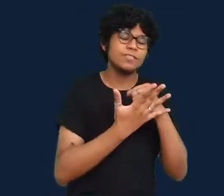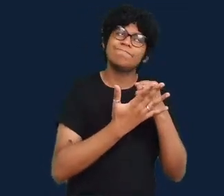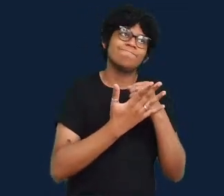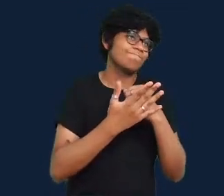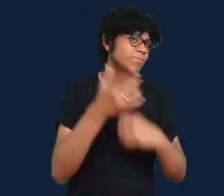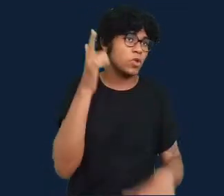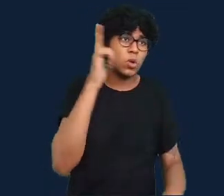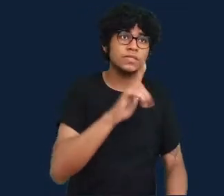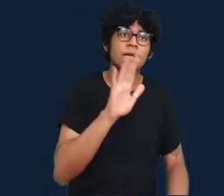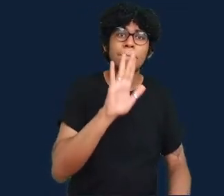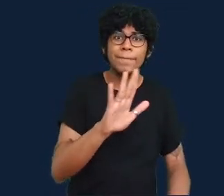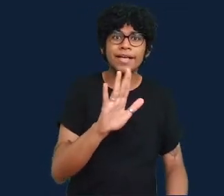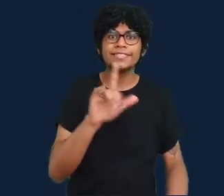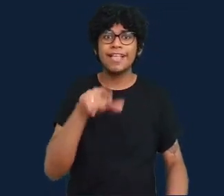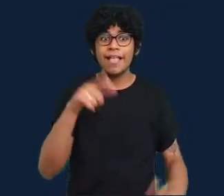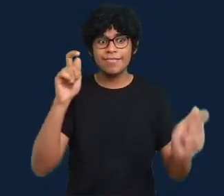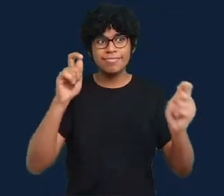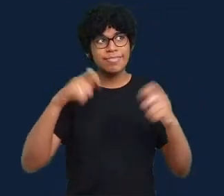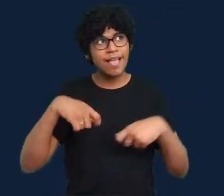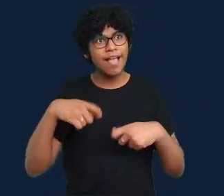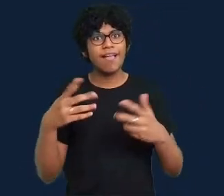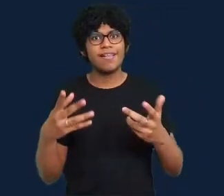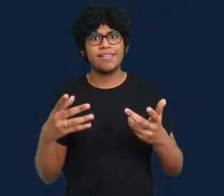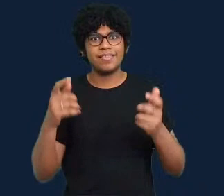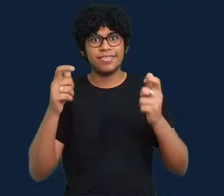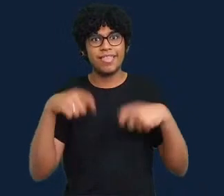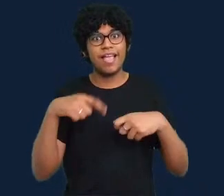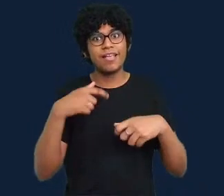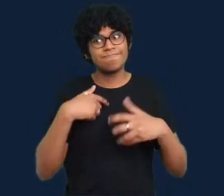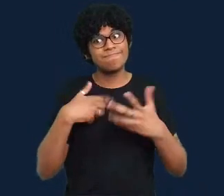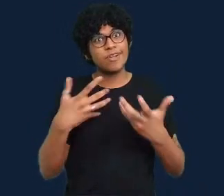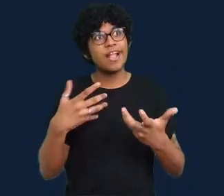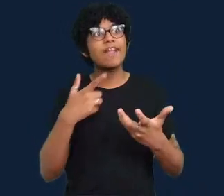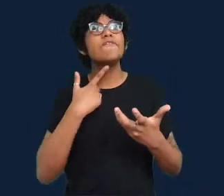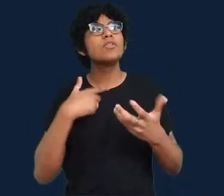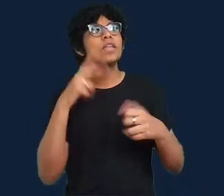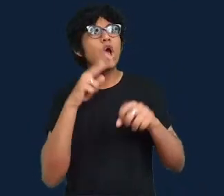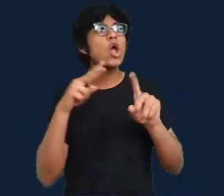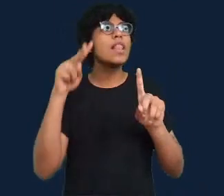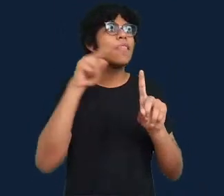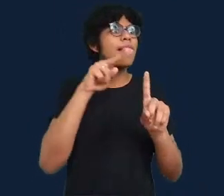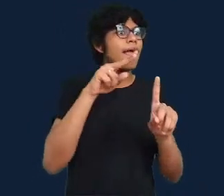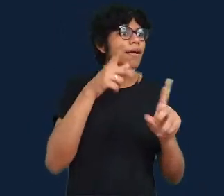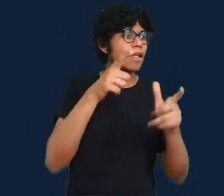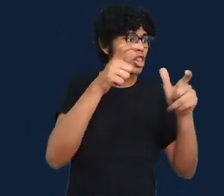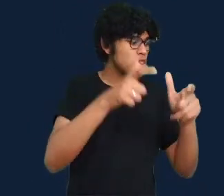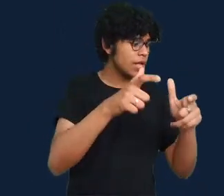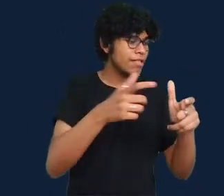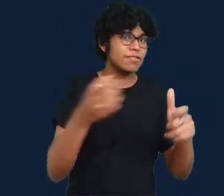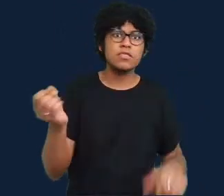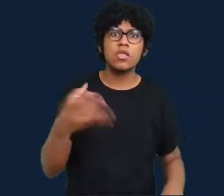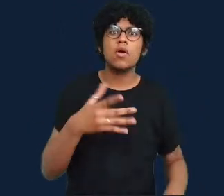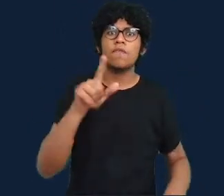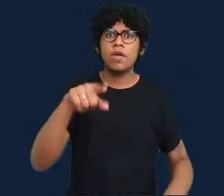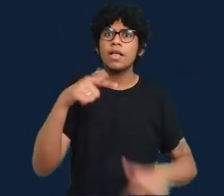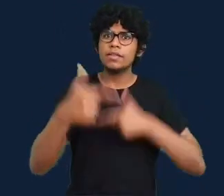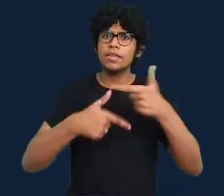look otherwise, which I think is also the job of reporters, to point readers in directions